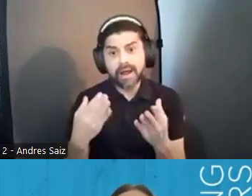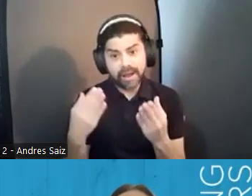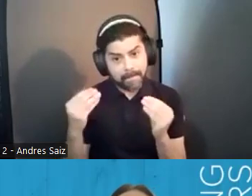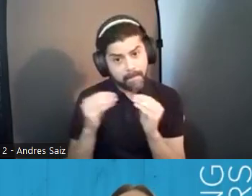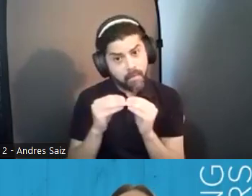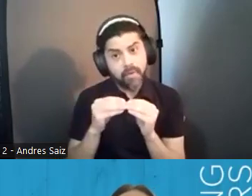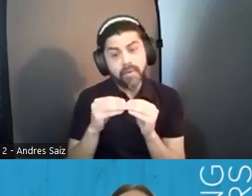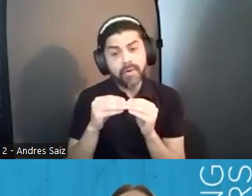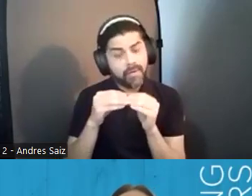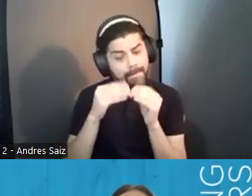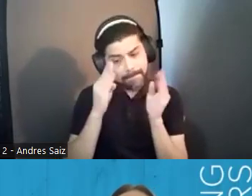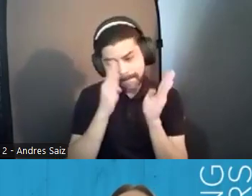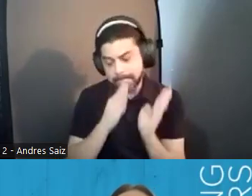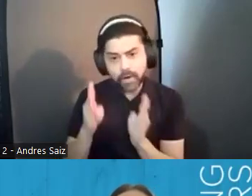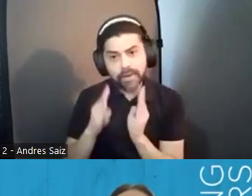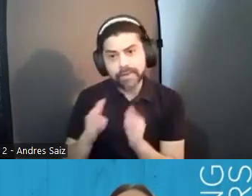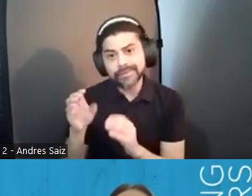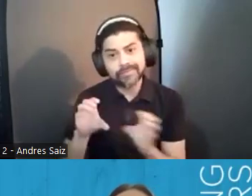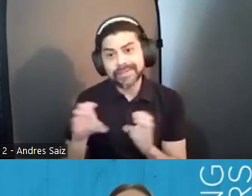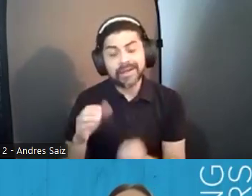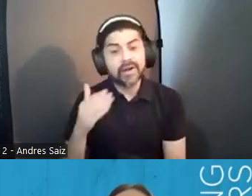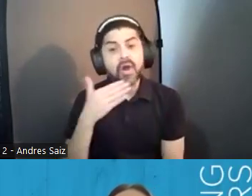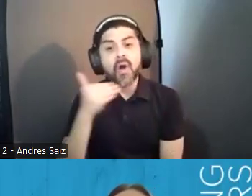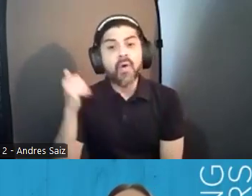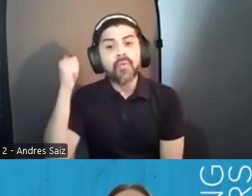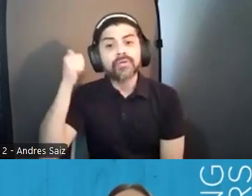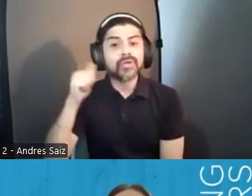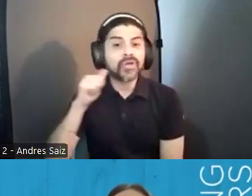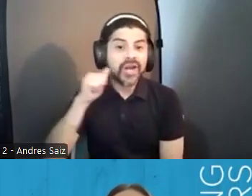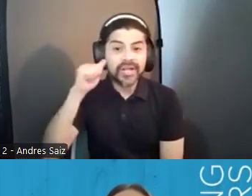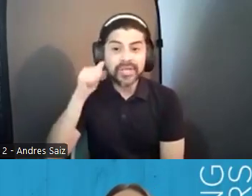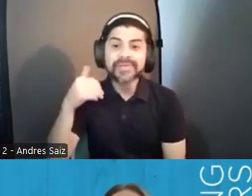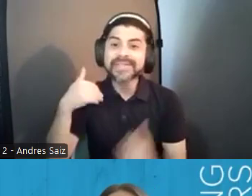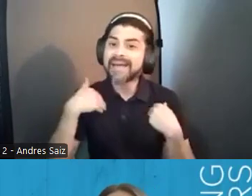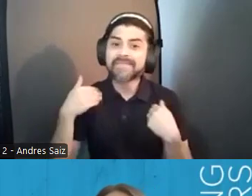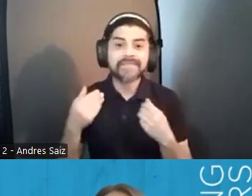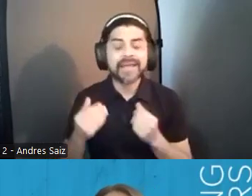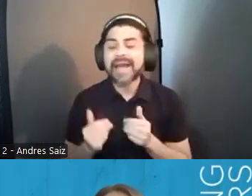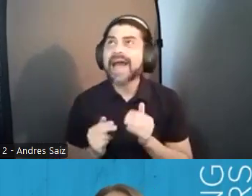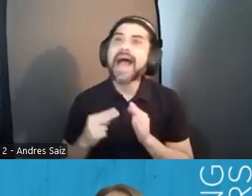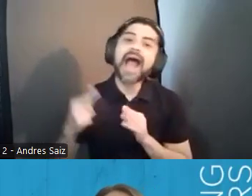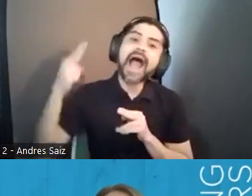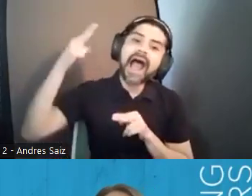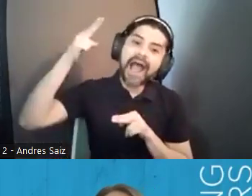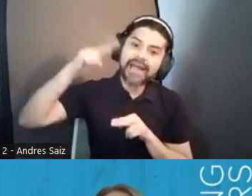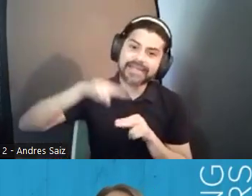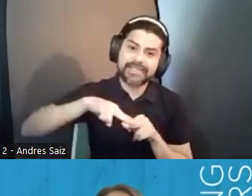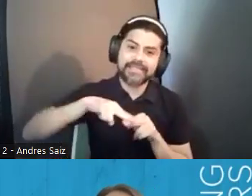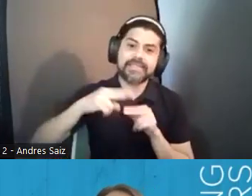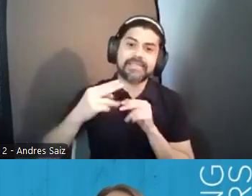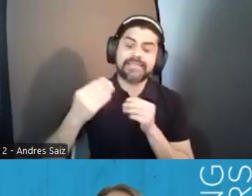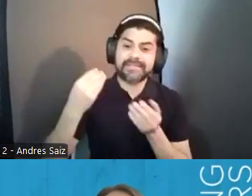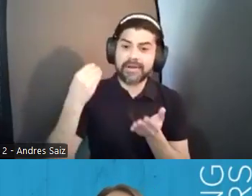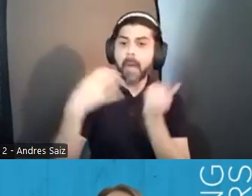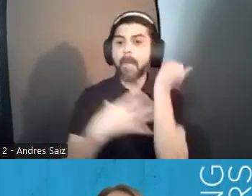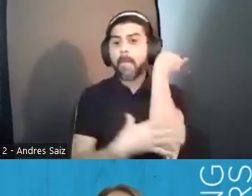made. Older adults have the highest rate of poverty in the entire state, and that poverty rate has actually gone up